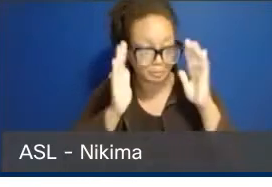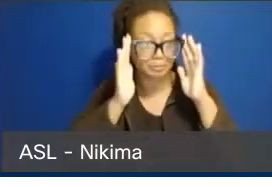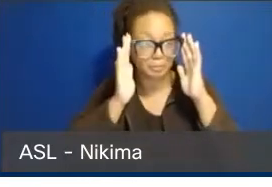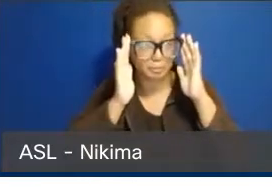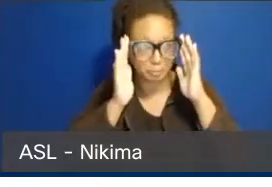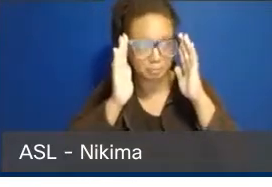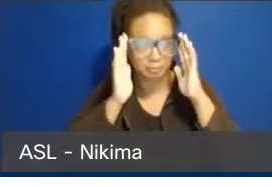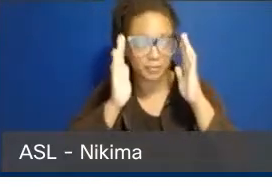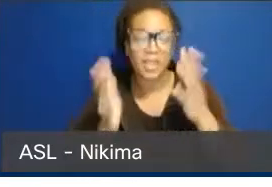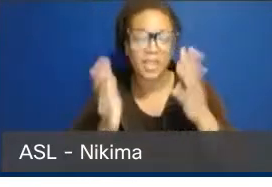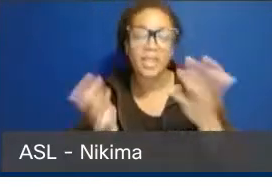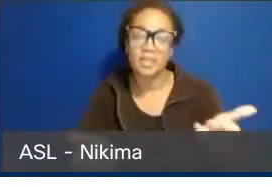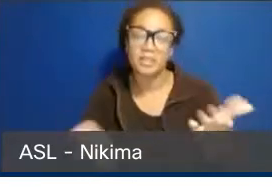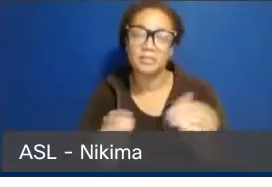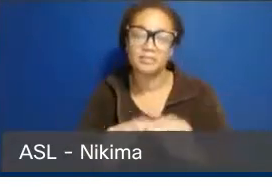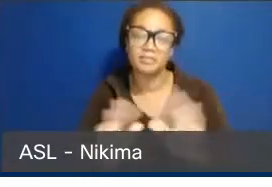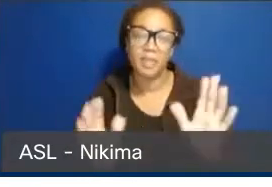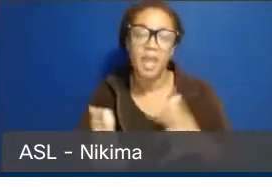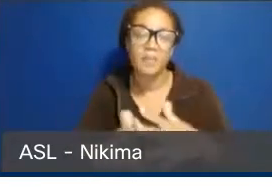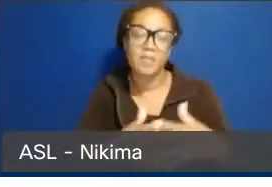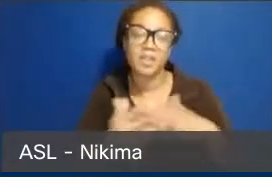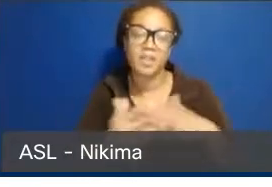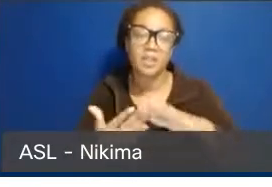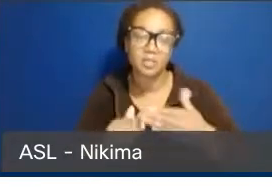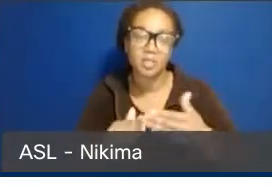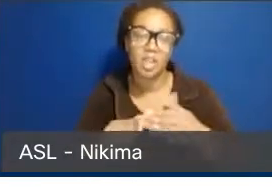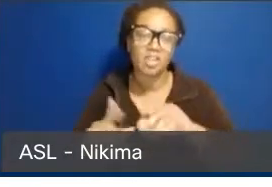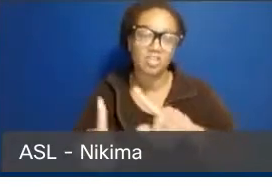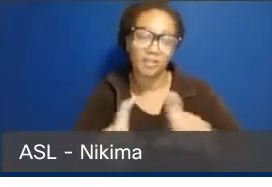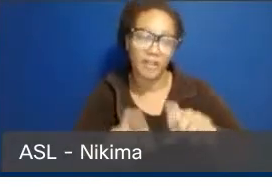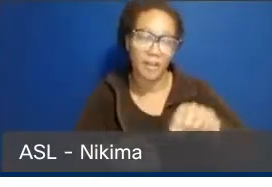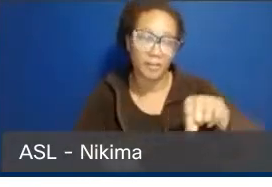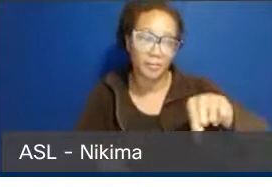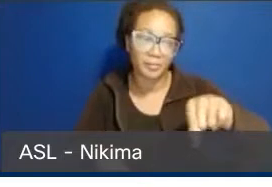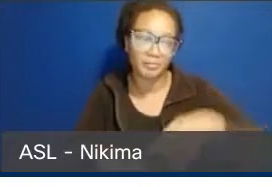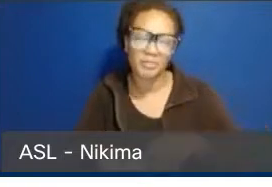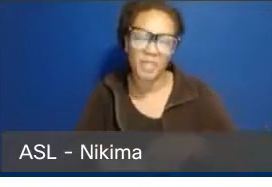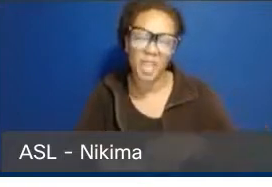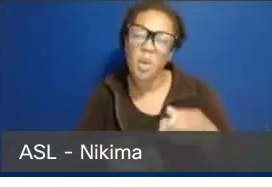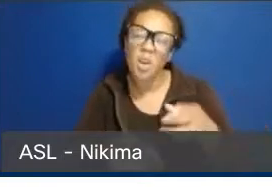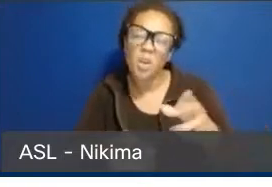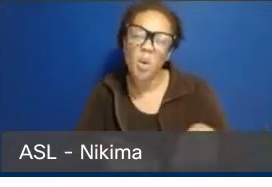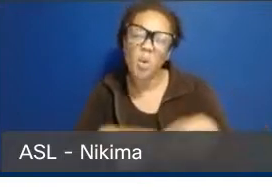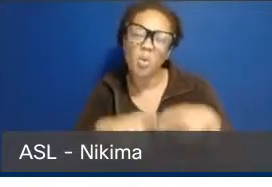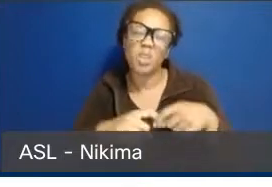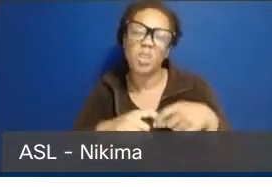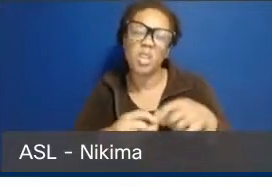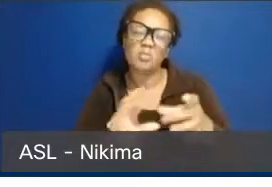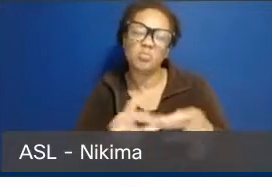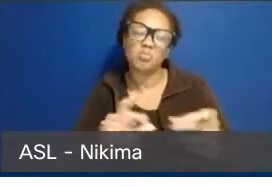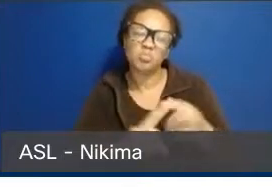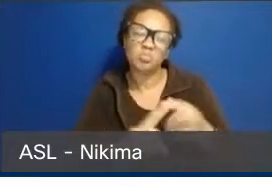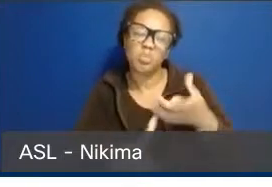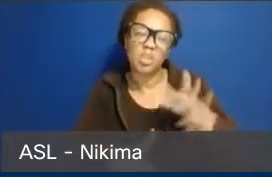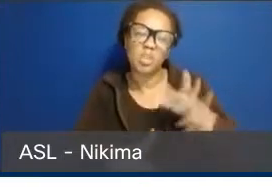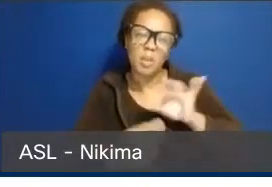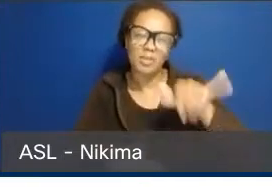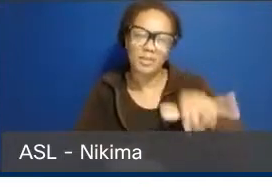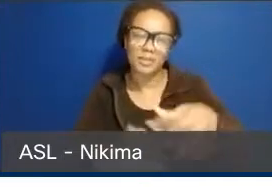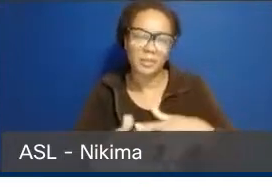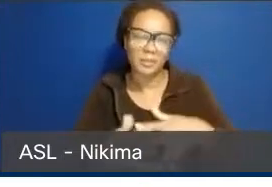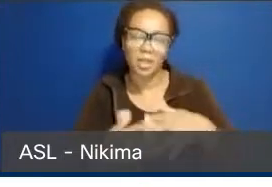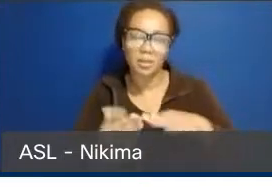American Community Survey. So I want to speak a bit about the American Community Survey. It